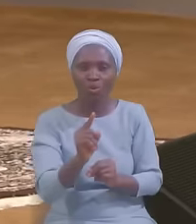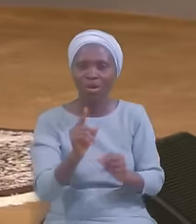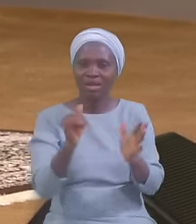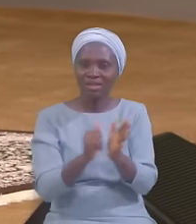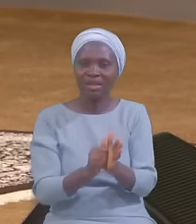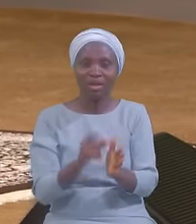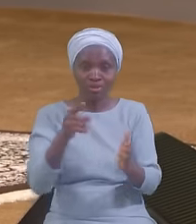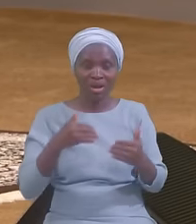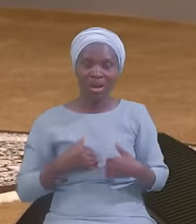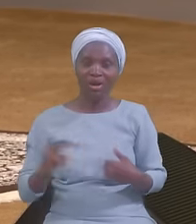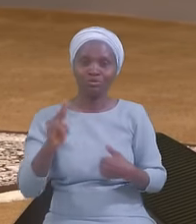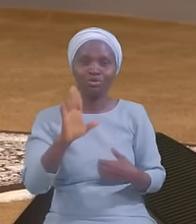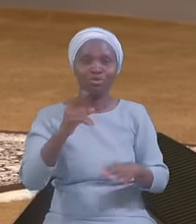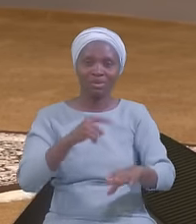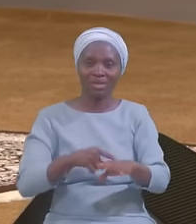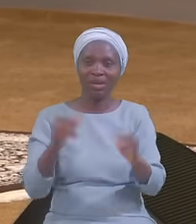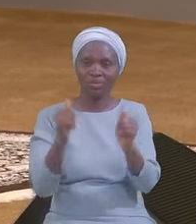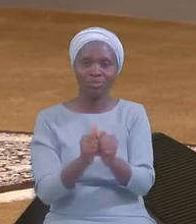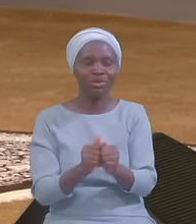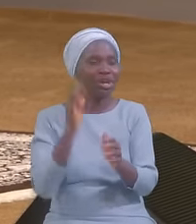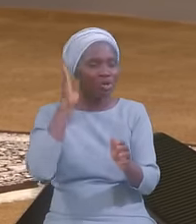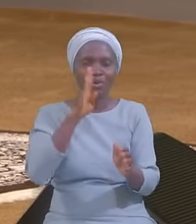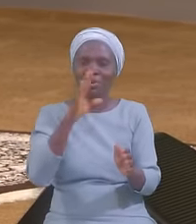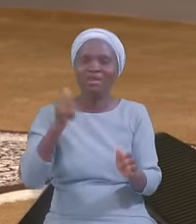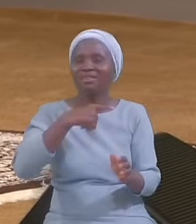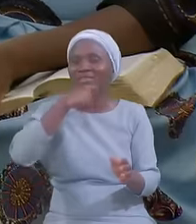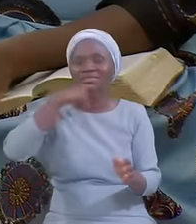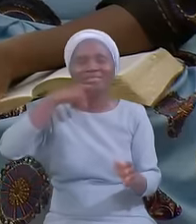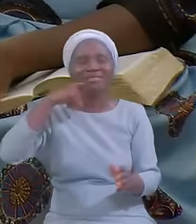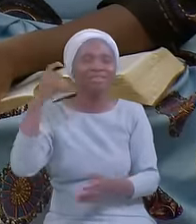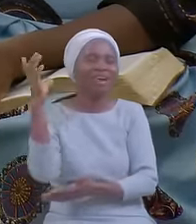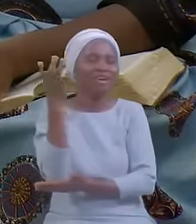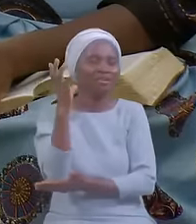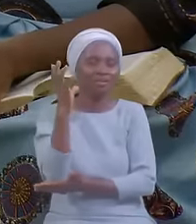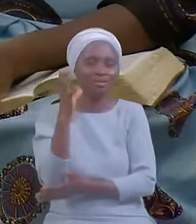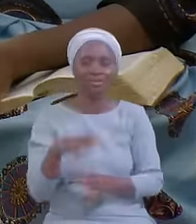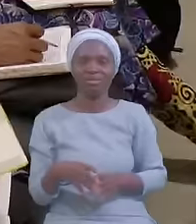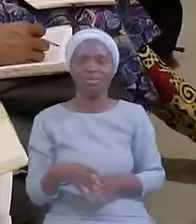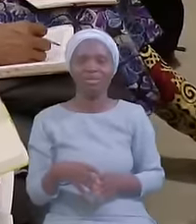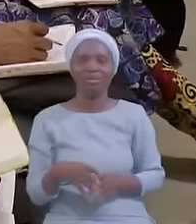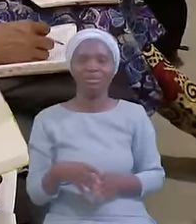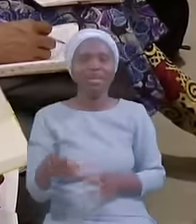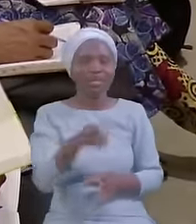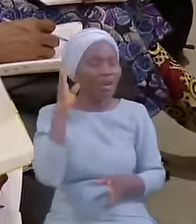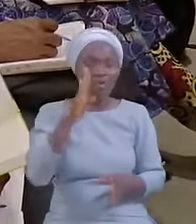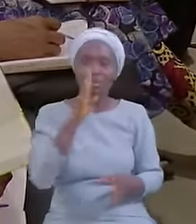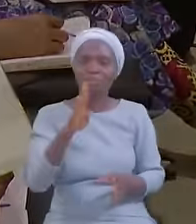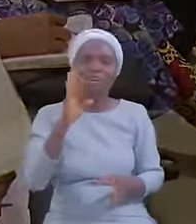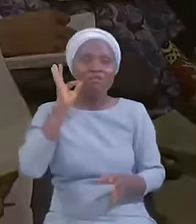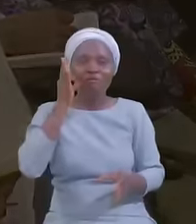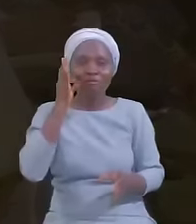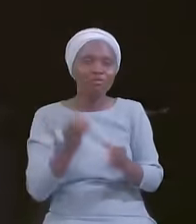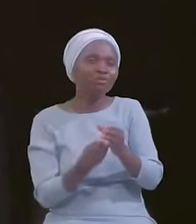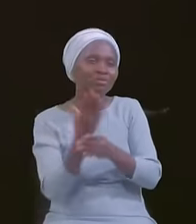time with will be a dry rod. They'll be fruit bearing. I said they'll be